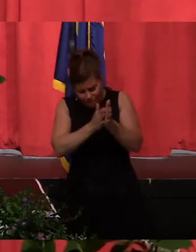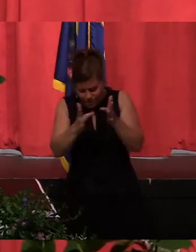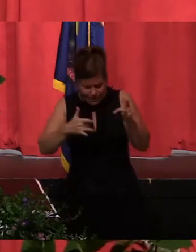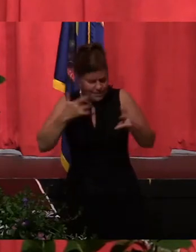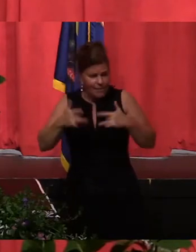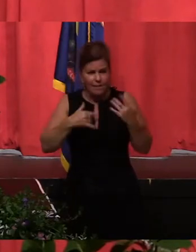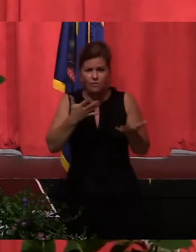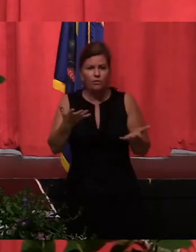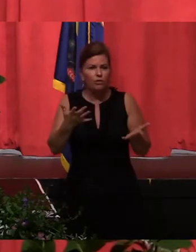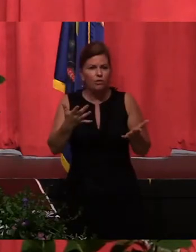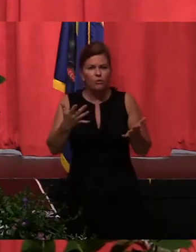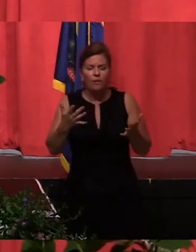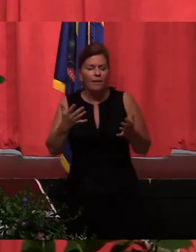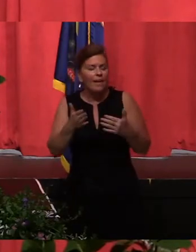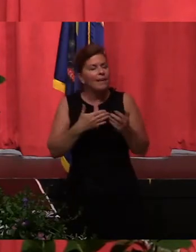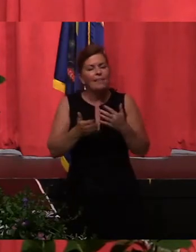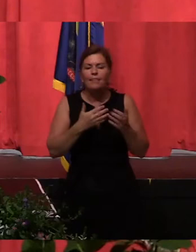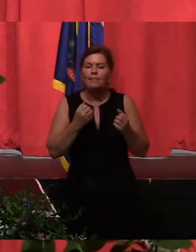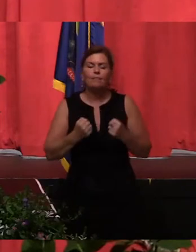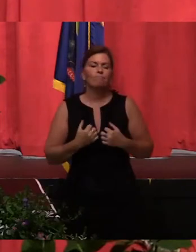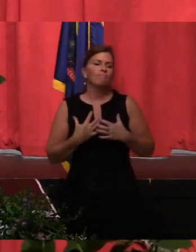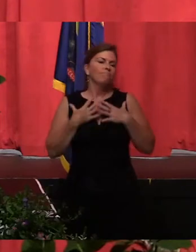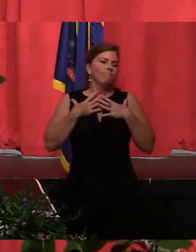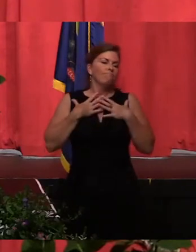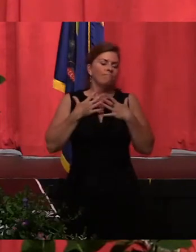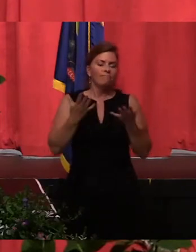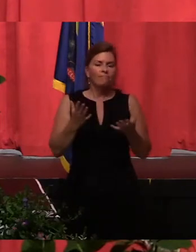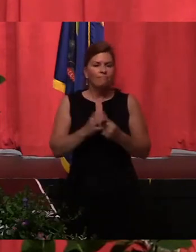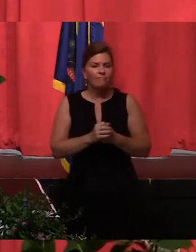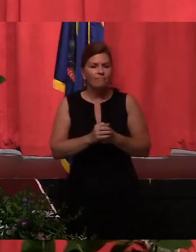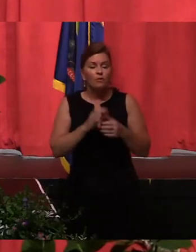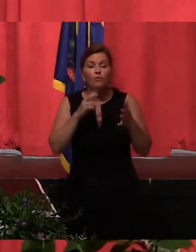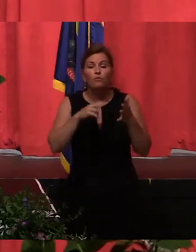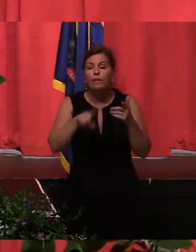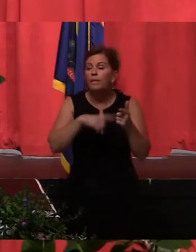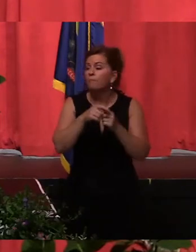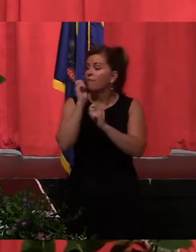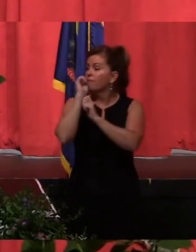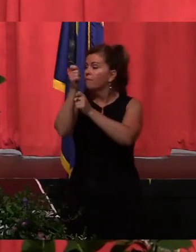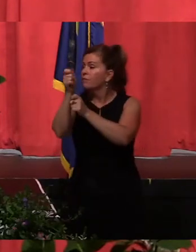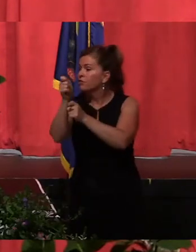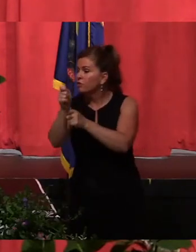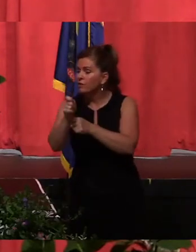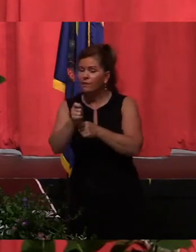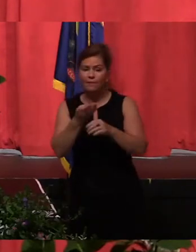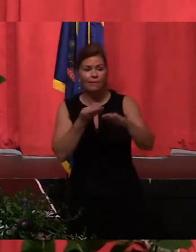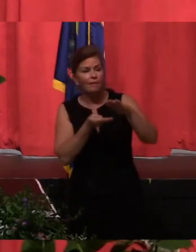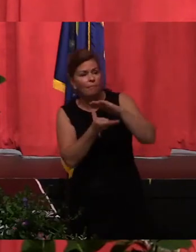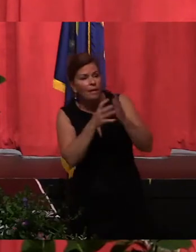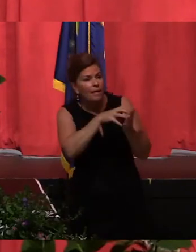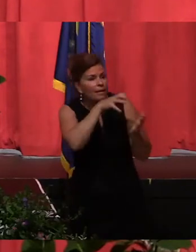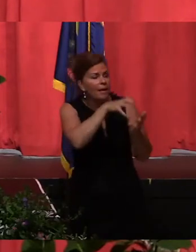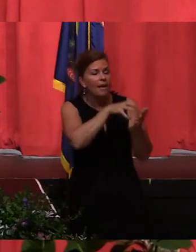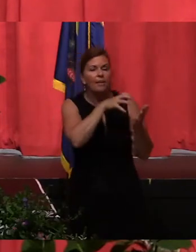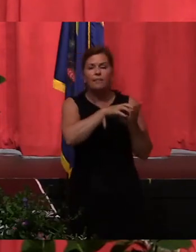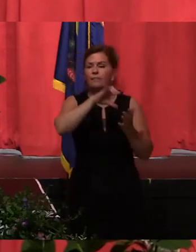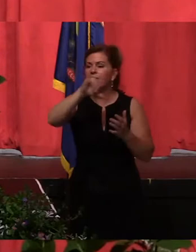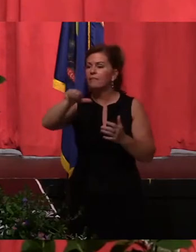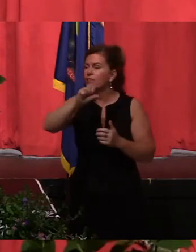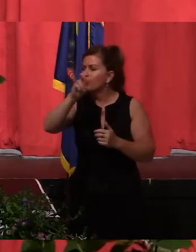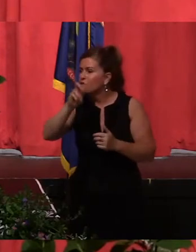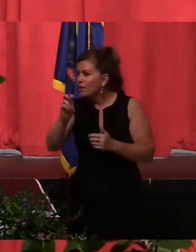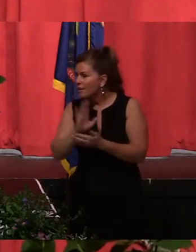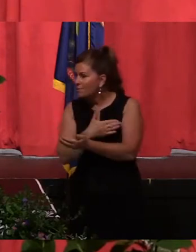race and your pulse jump. Read about fishing and baking cakes and jazz music. Read about